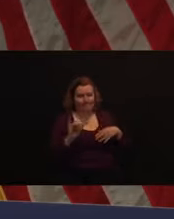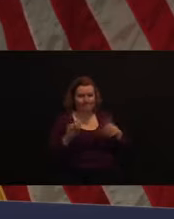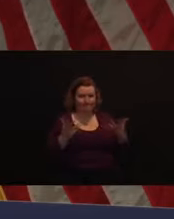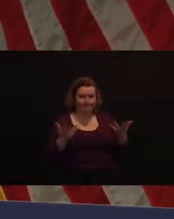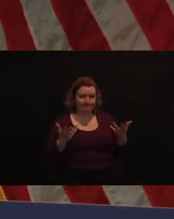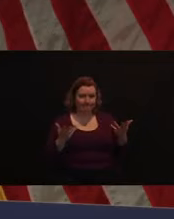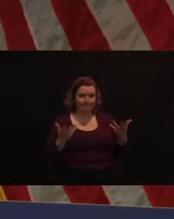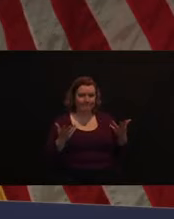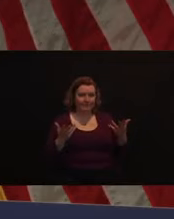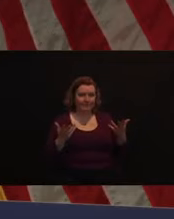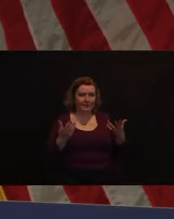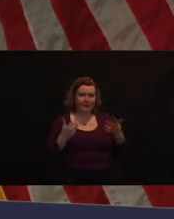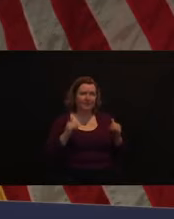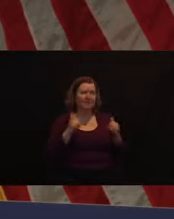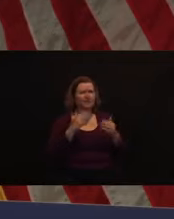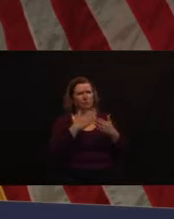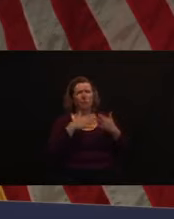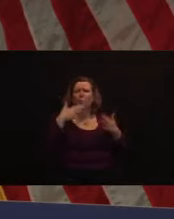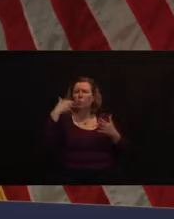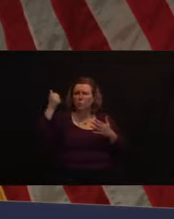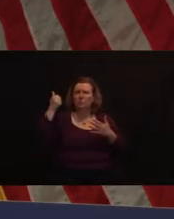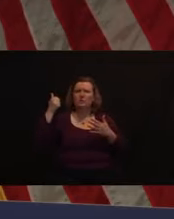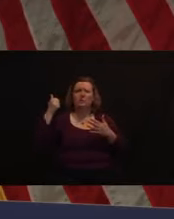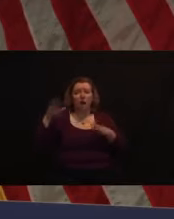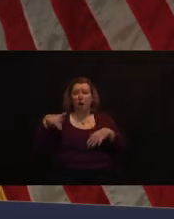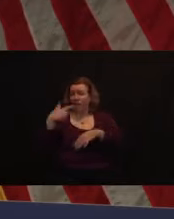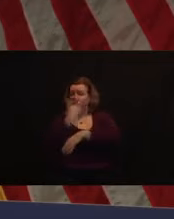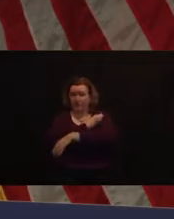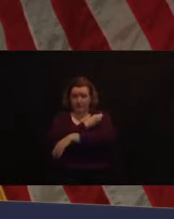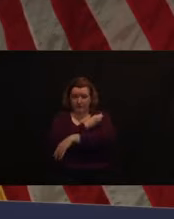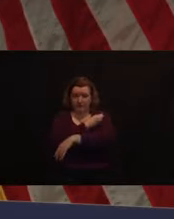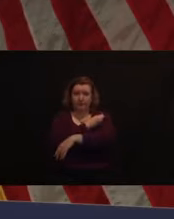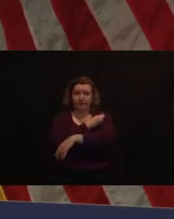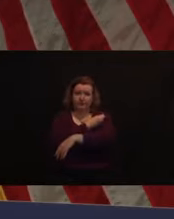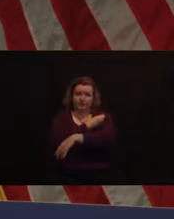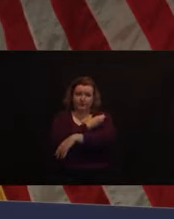who aren't being hospitalized too. There are plenty who haven't been vaccinated yet.